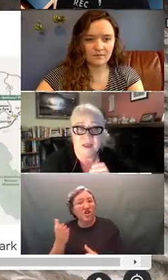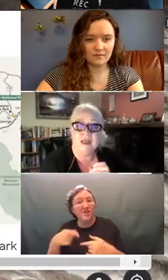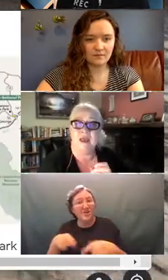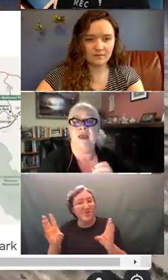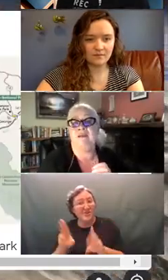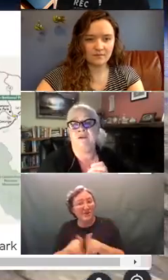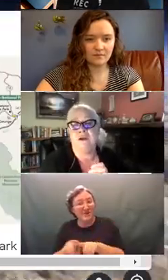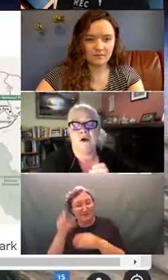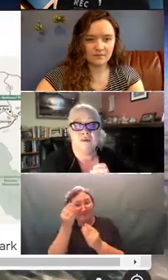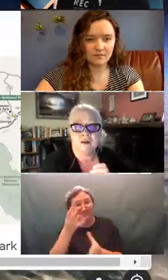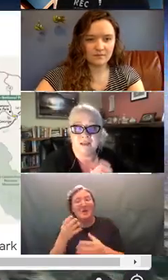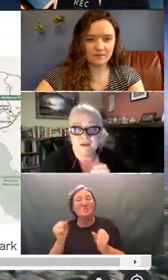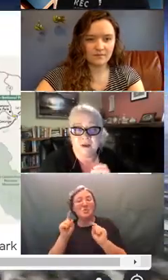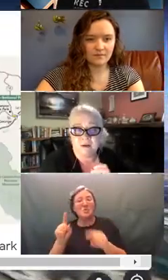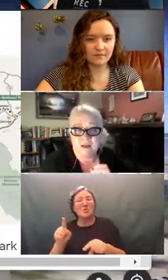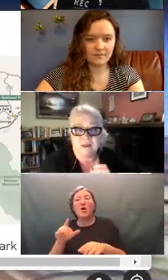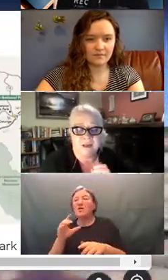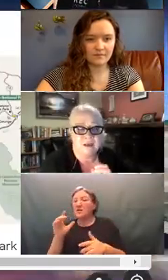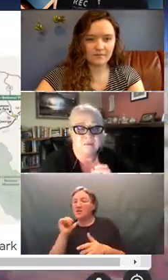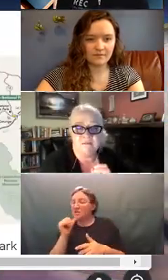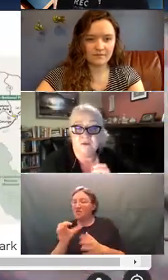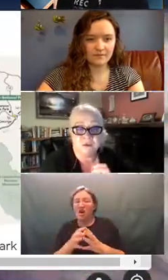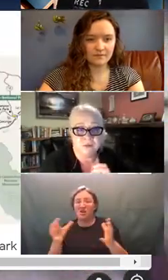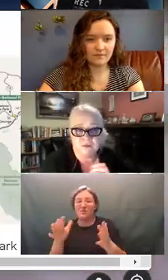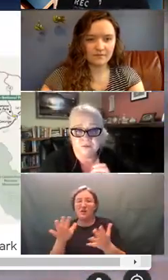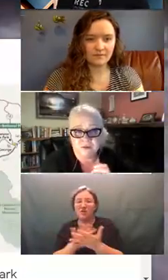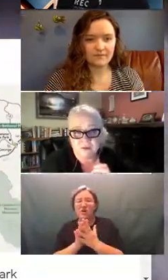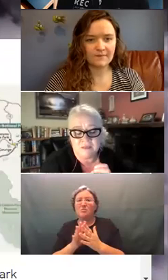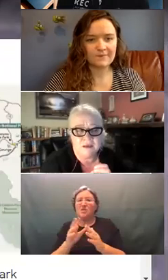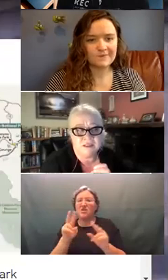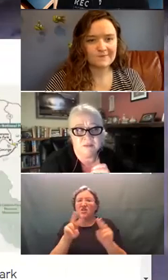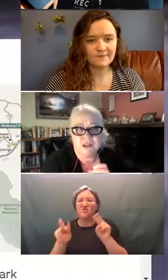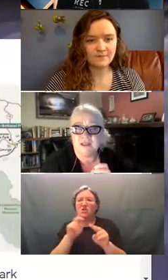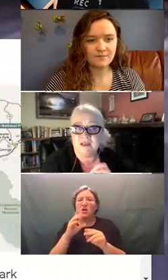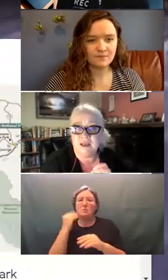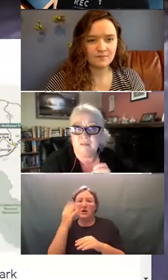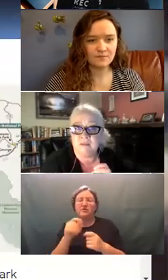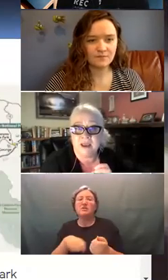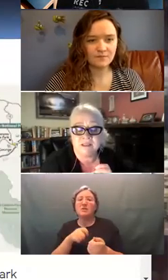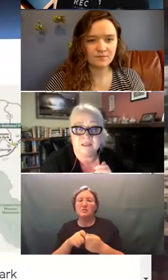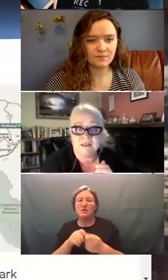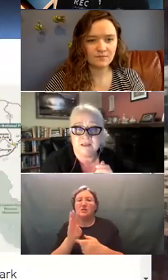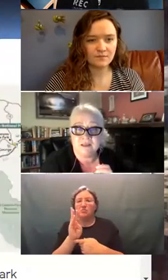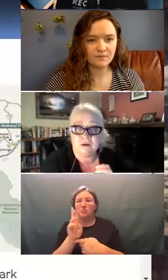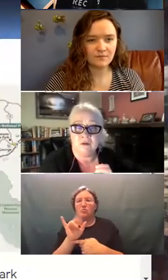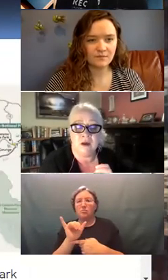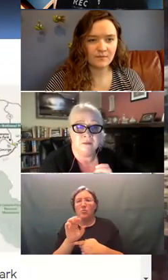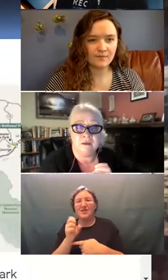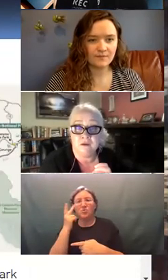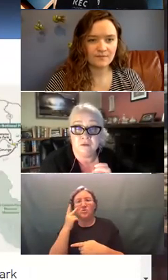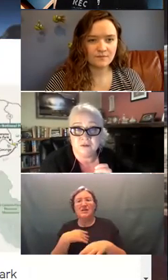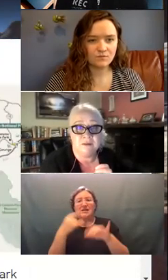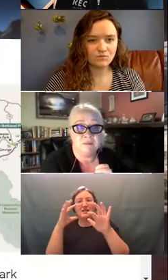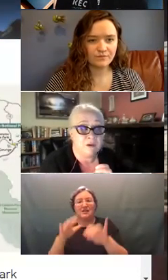wintertime, and you can go, they're less crowded. The views are beautiful. I think especially at Bryce, to see the snow on